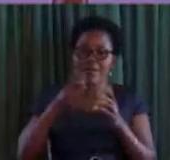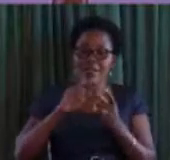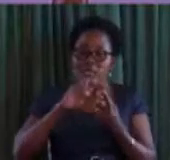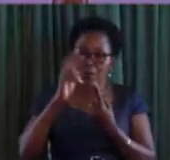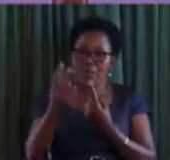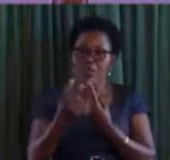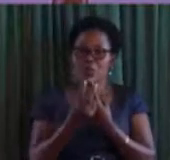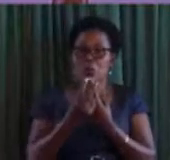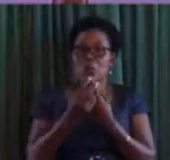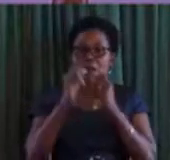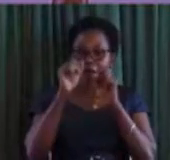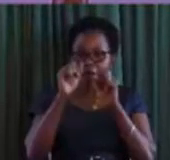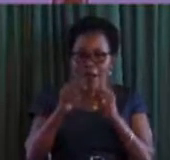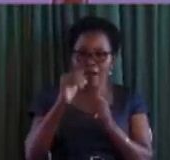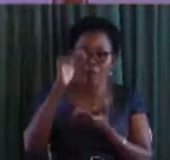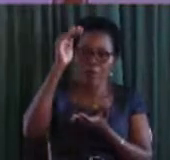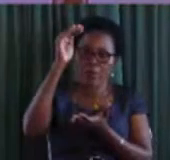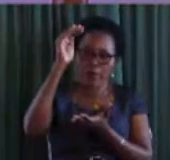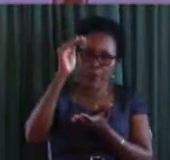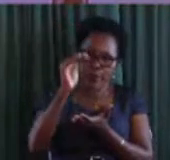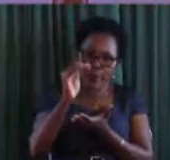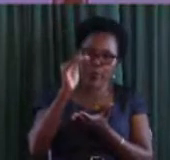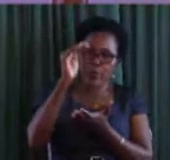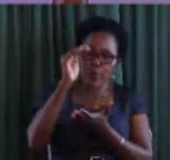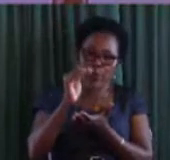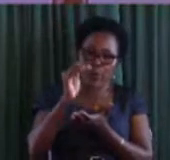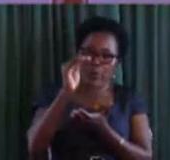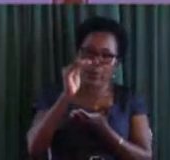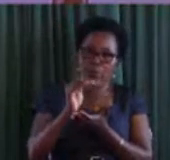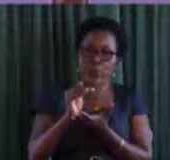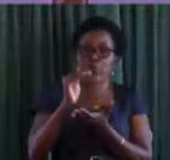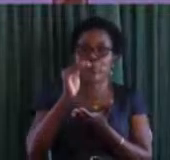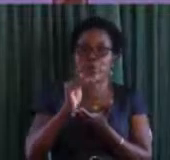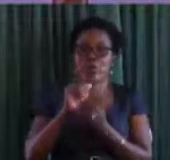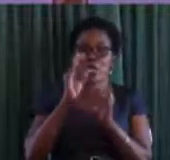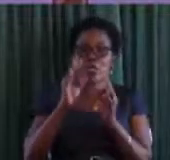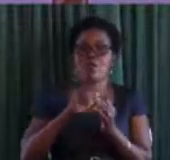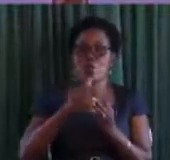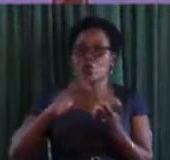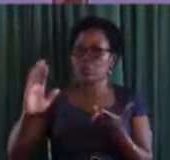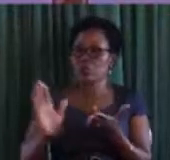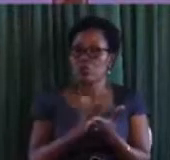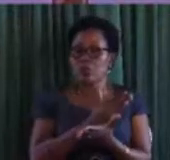perceptions will be reduced, if not completely eliminated.